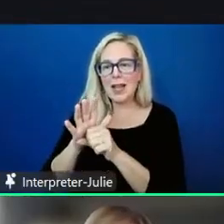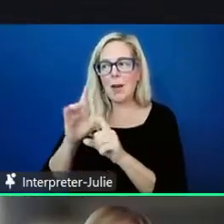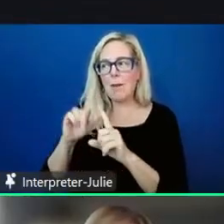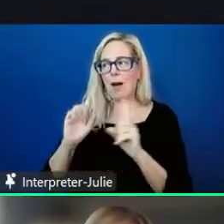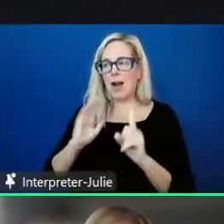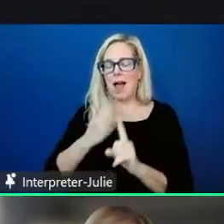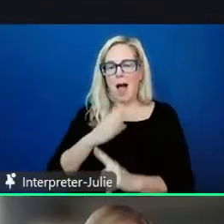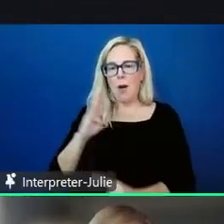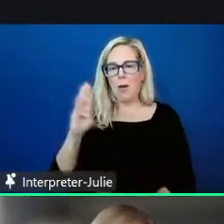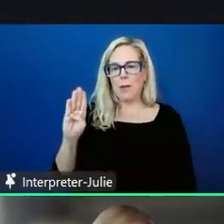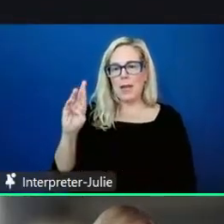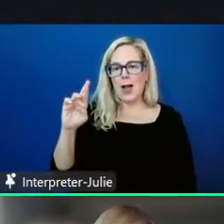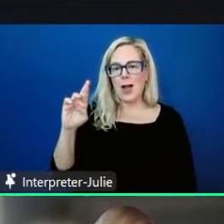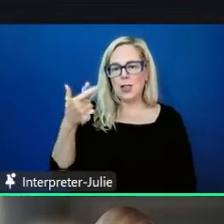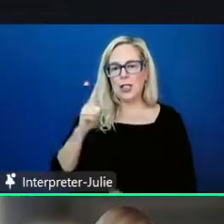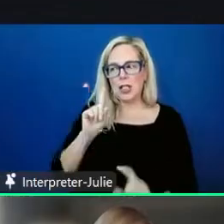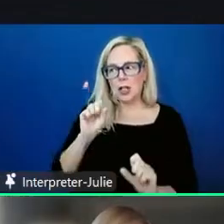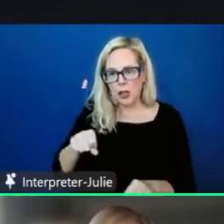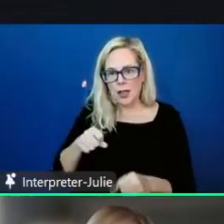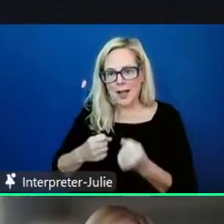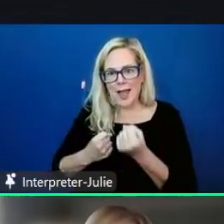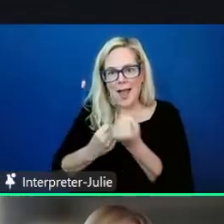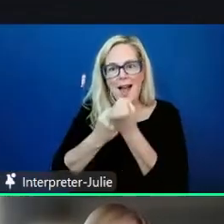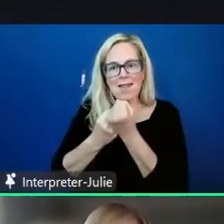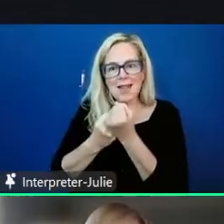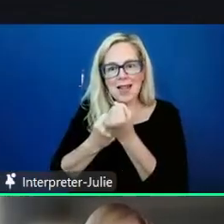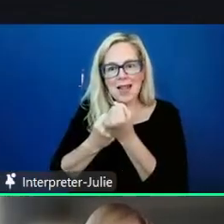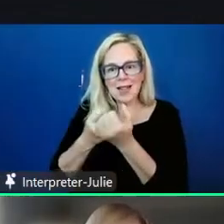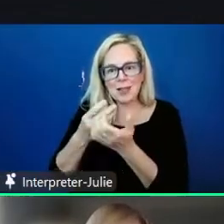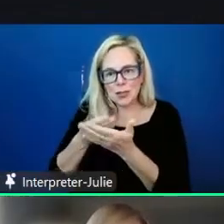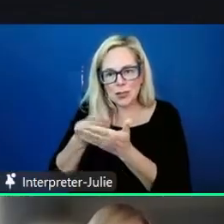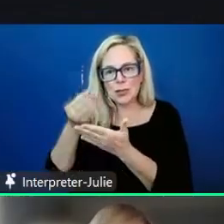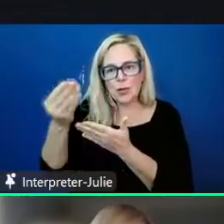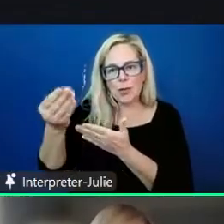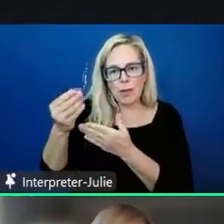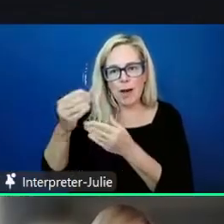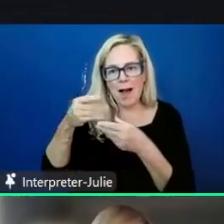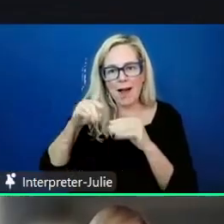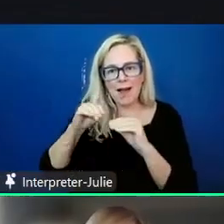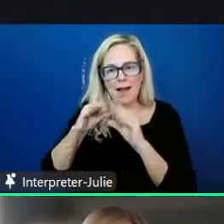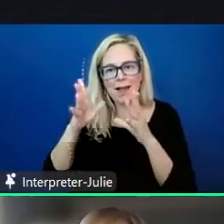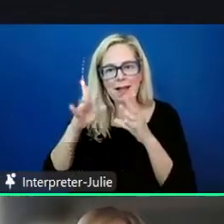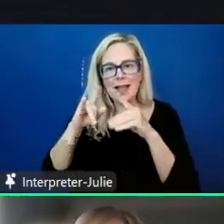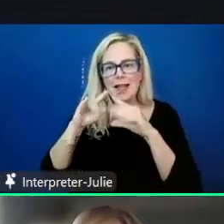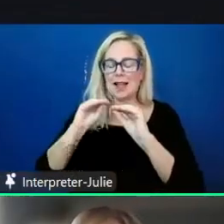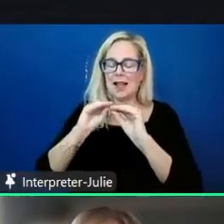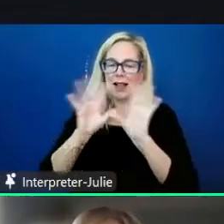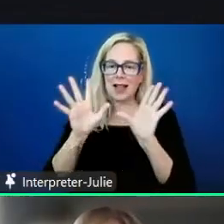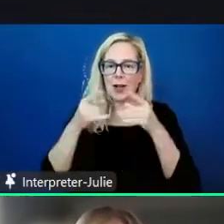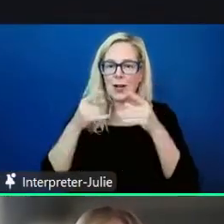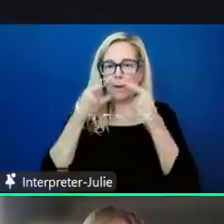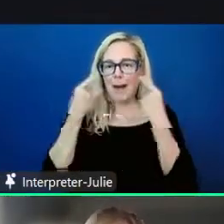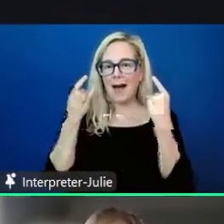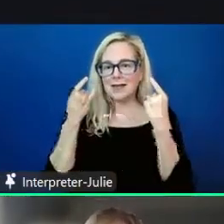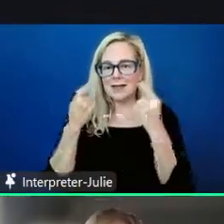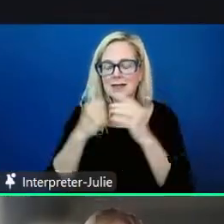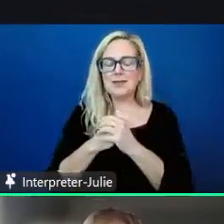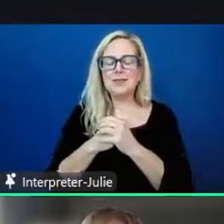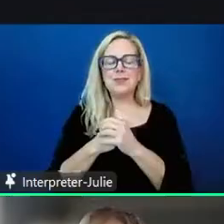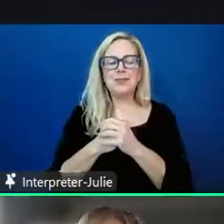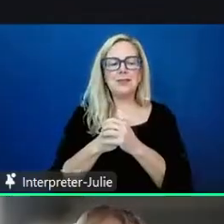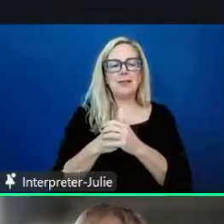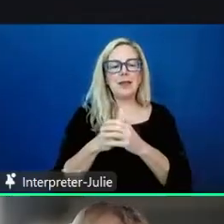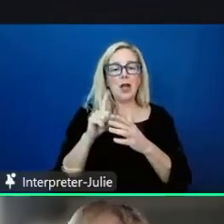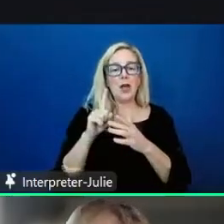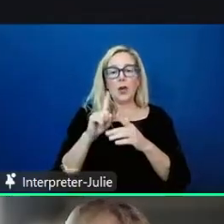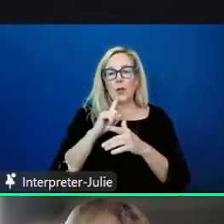was able to kind of really advocate and get those clear masks to everyone. So really our building year came in 2022,